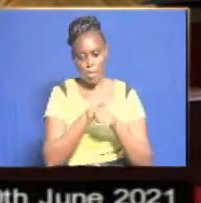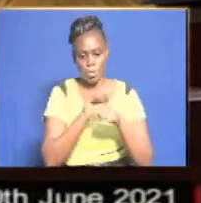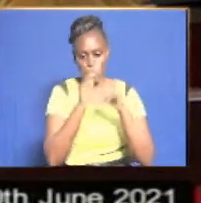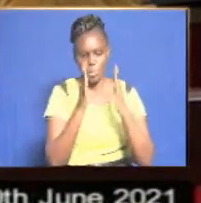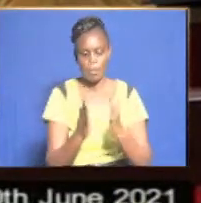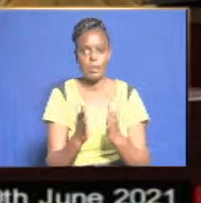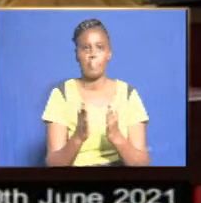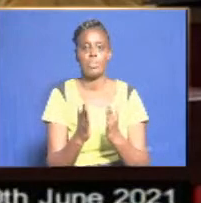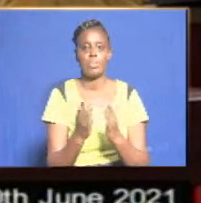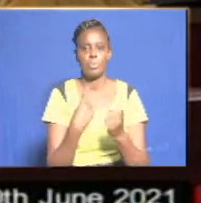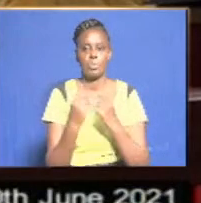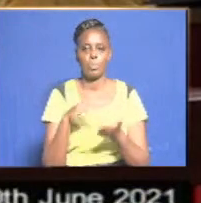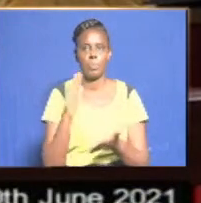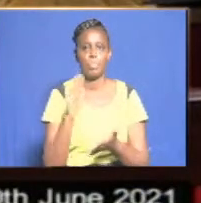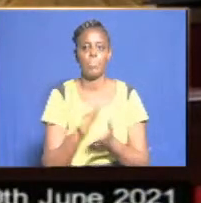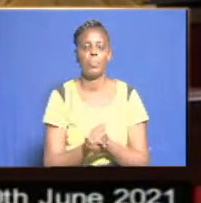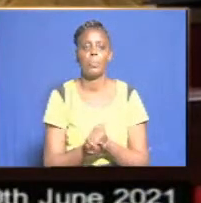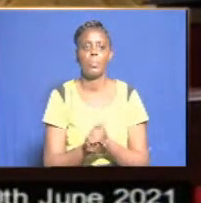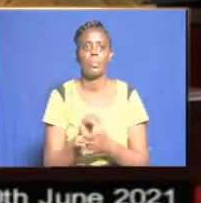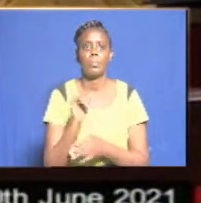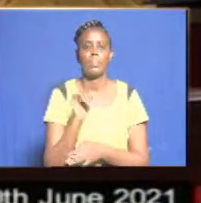convey